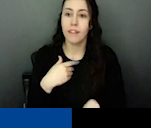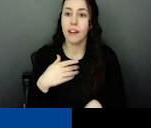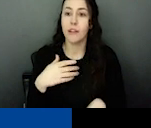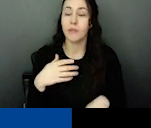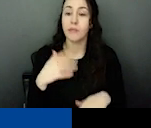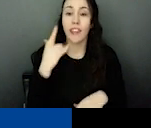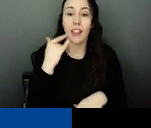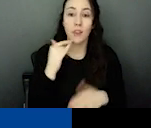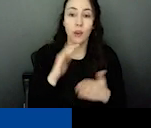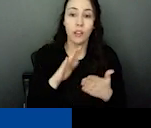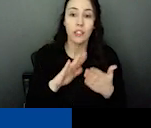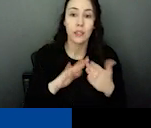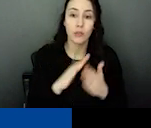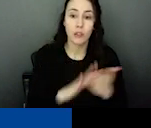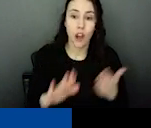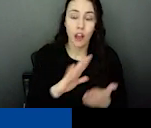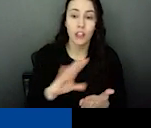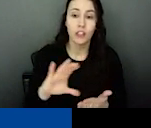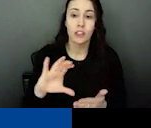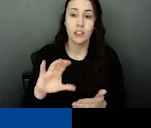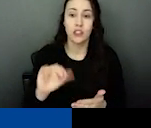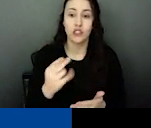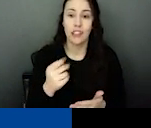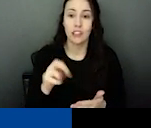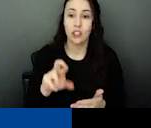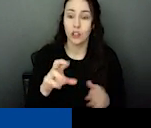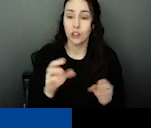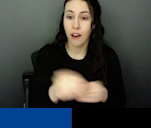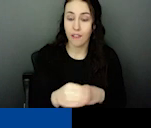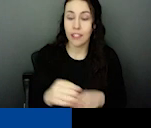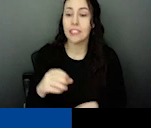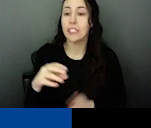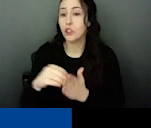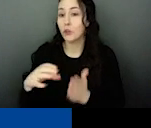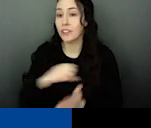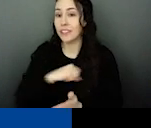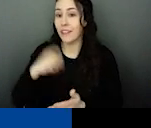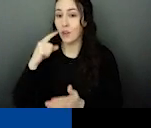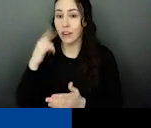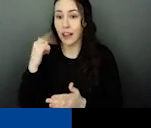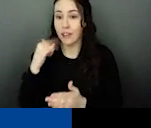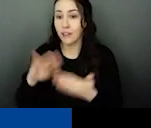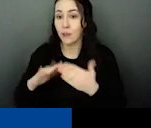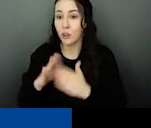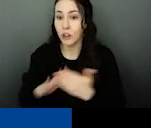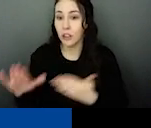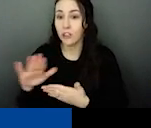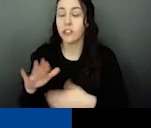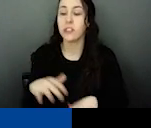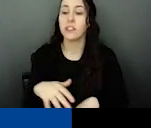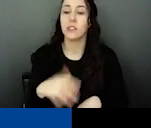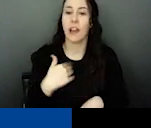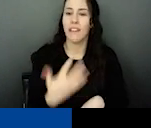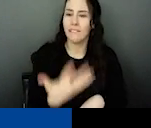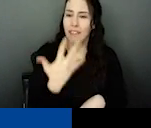the California Community Colleges Chancellor's Office. We had the Student Senate for California Community Colleges. We also had